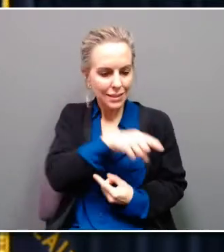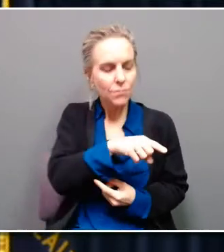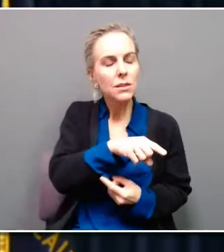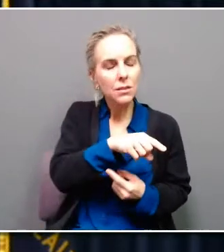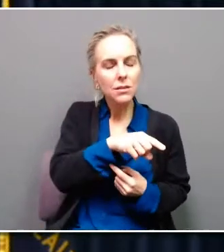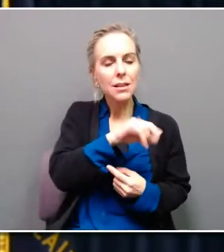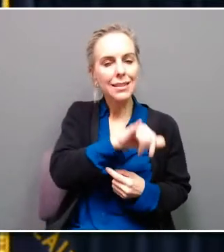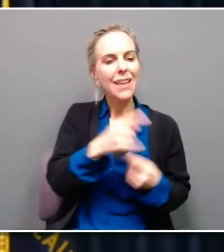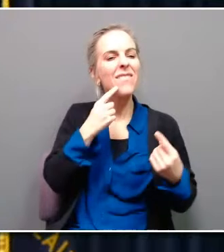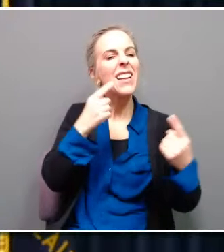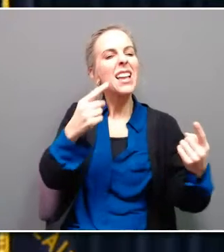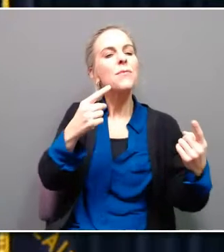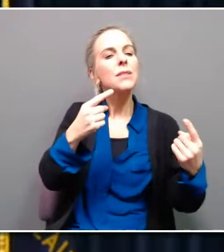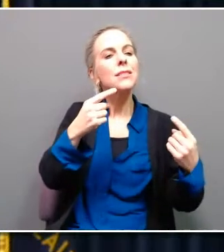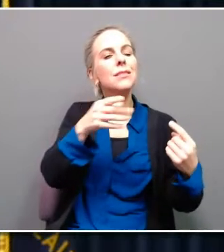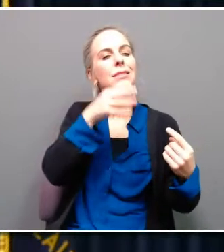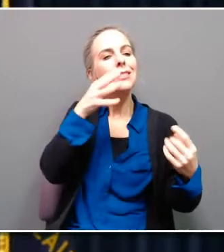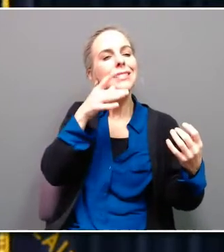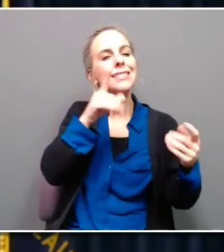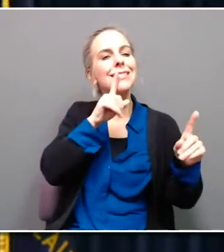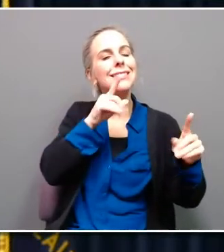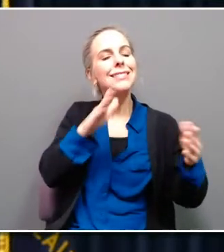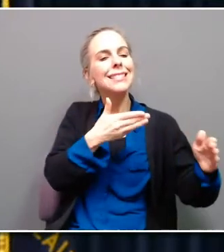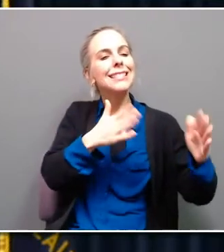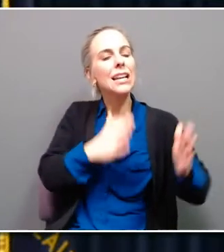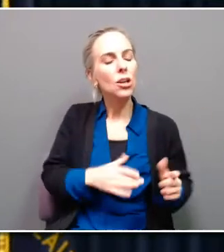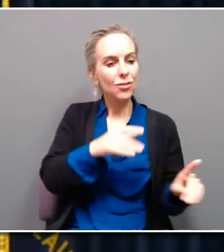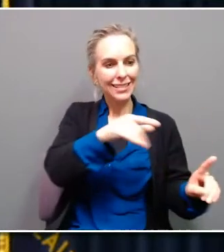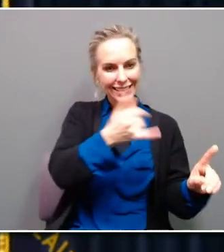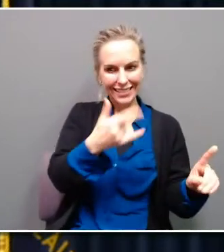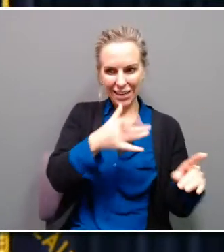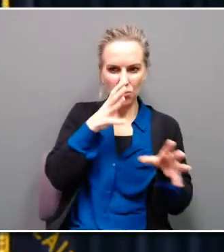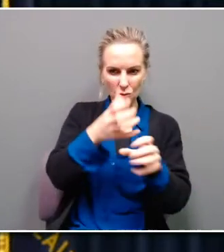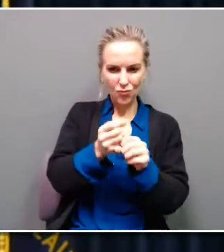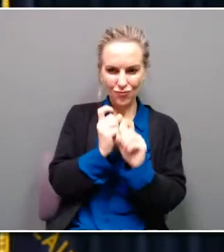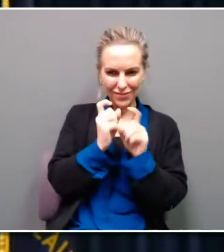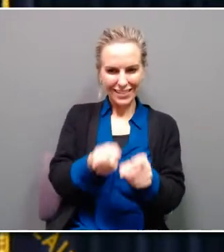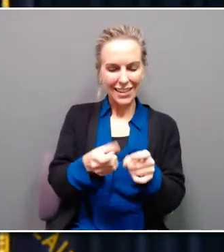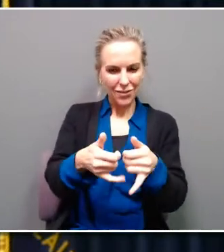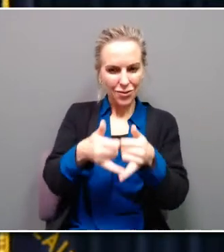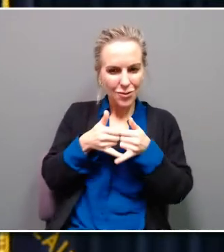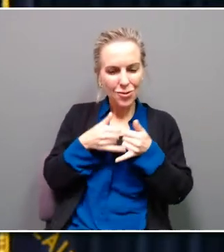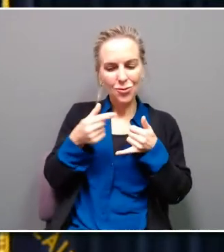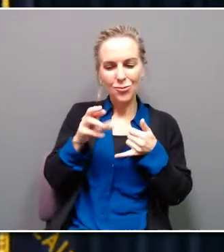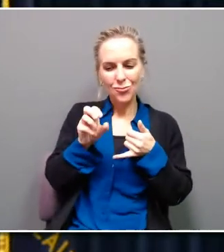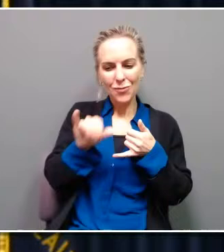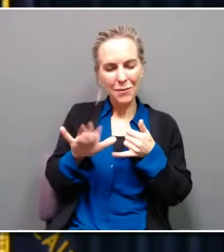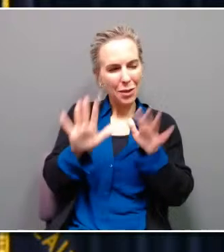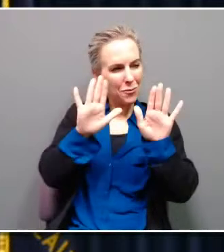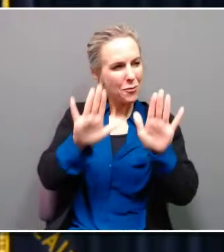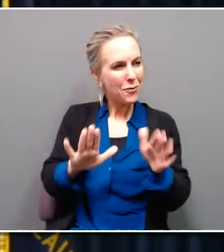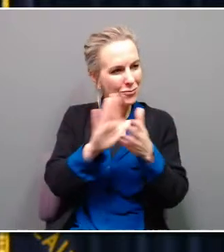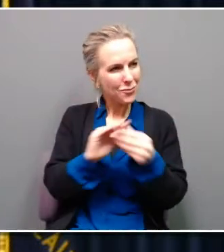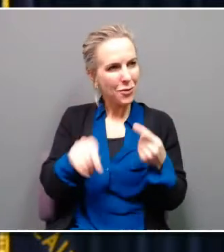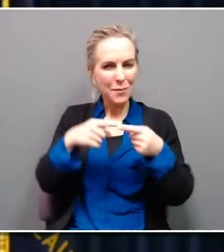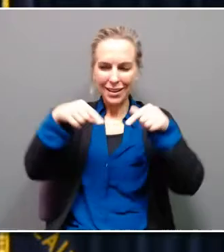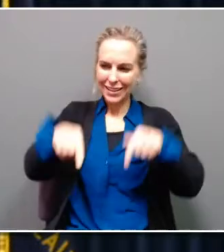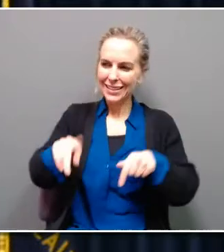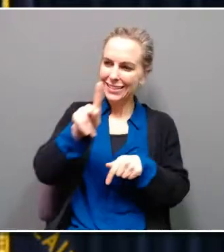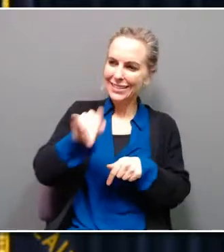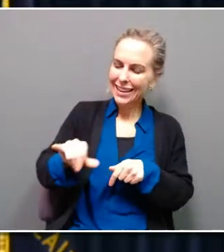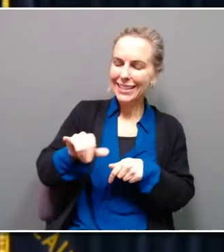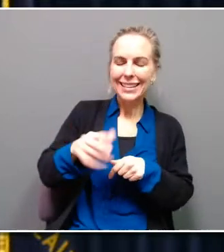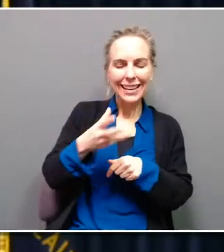in Eastern Kentucky, and with him up for a Grammy this year. What a great story it says about Kentucky and Kentuckians and